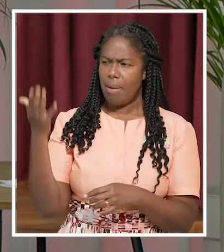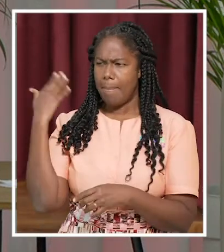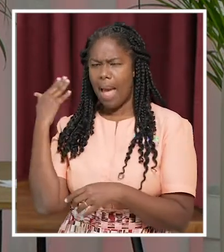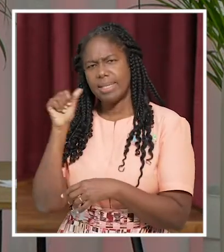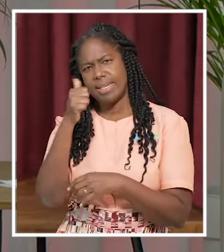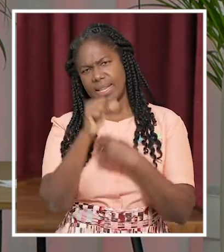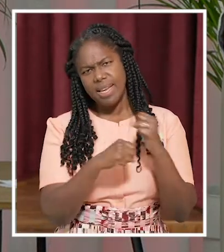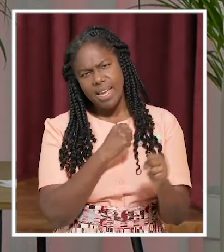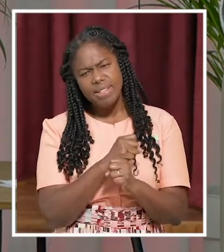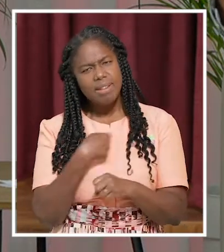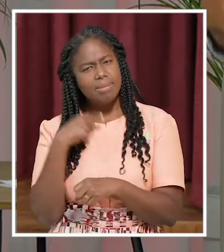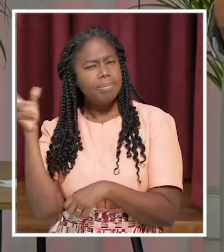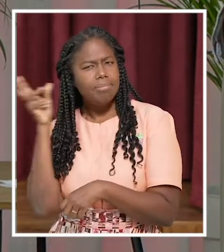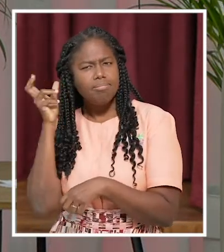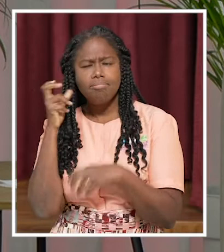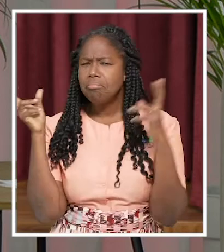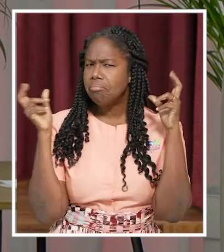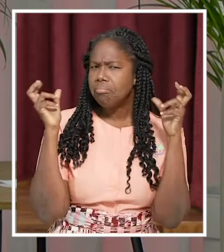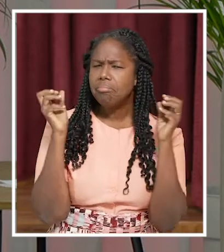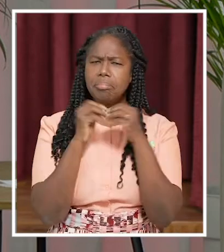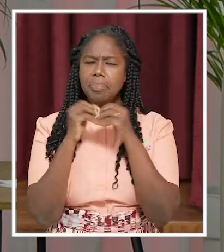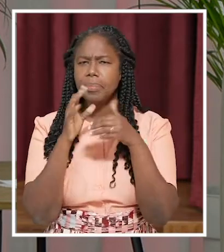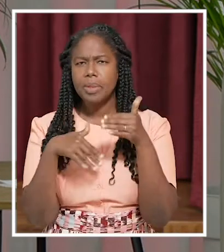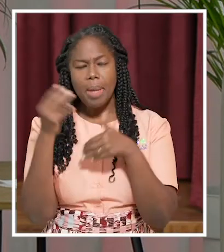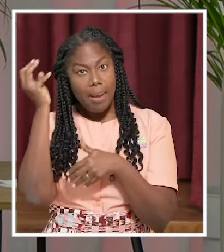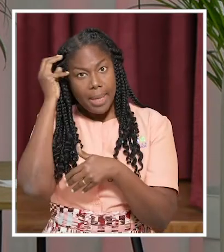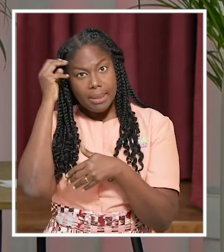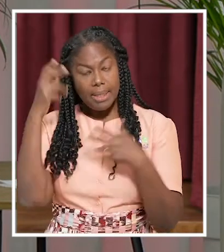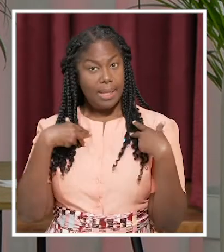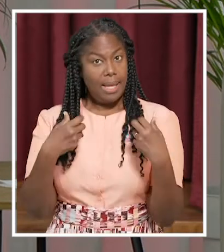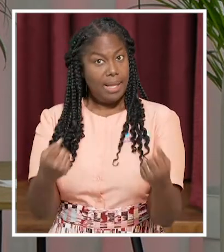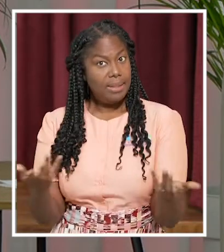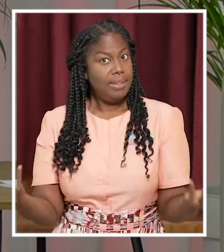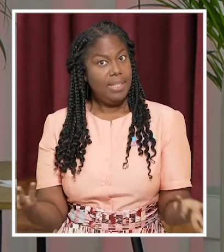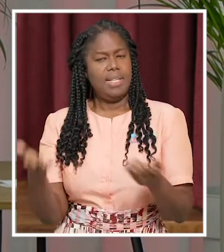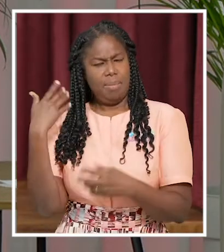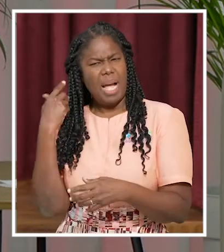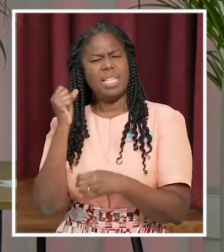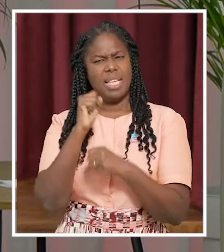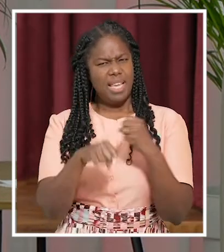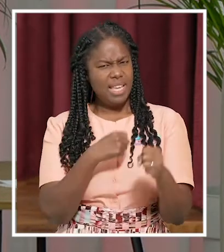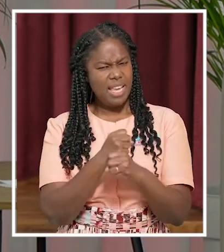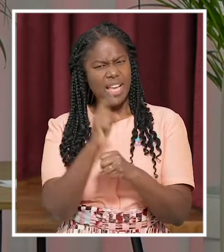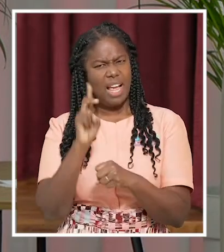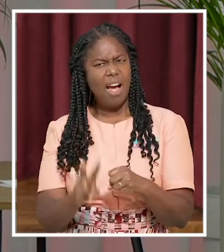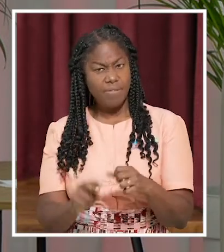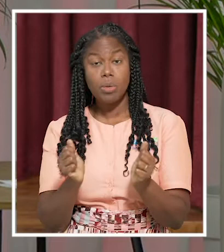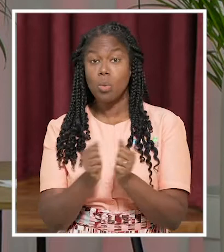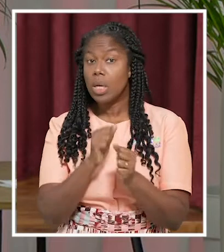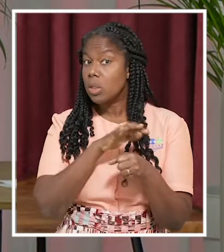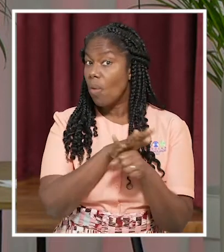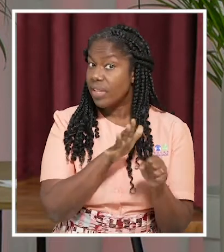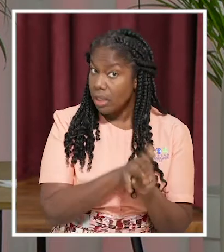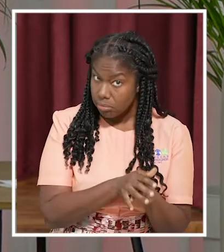been hearing a lot more about mental health. And not only in the past decade, but more recently, within the past year and a half, with COVID-19. We've been hearing